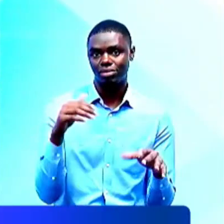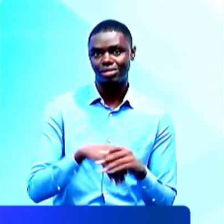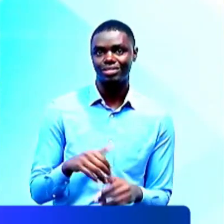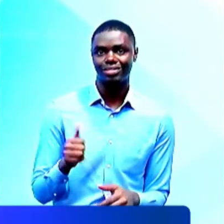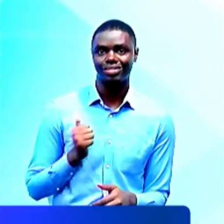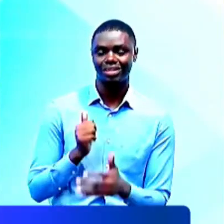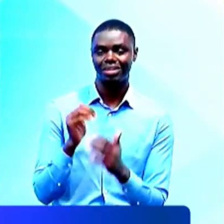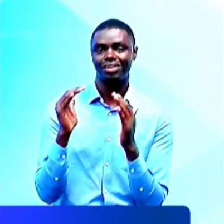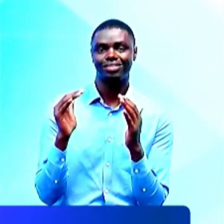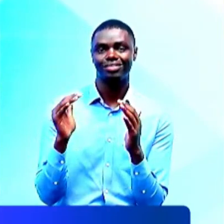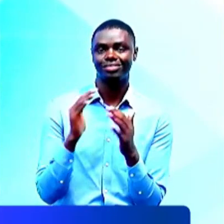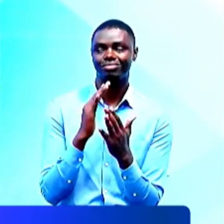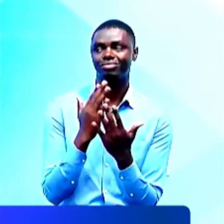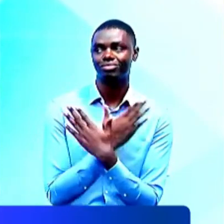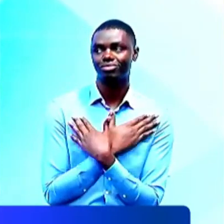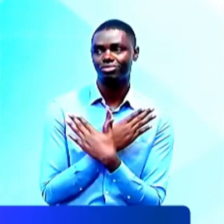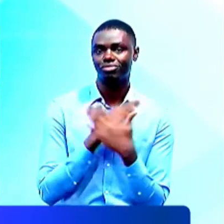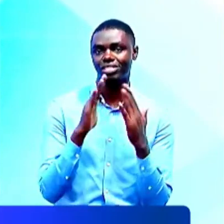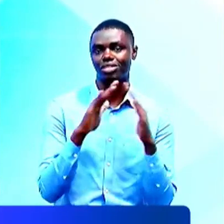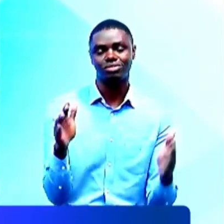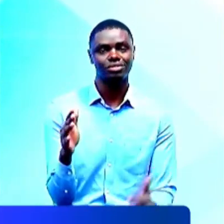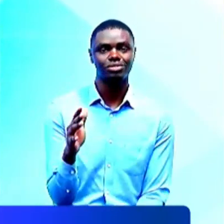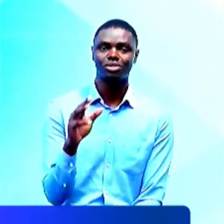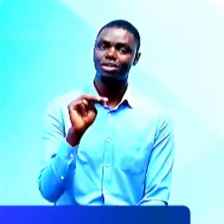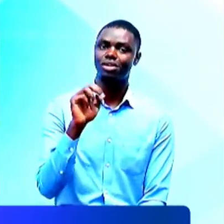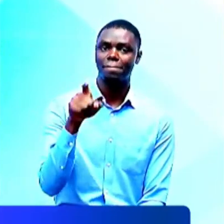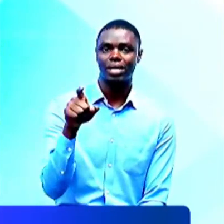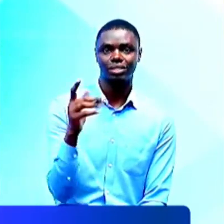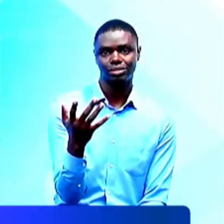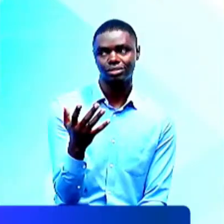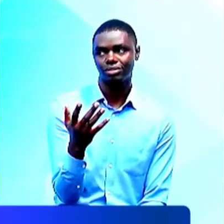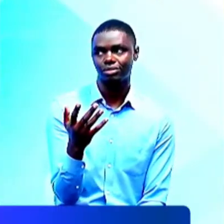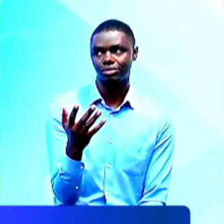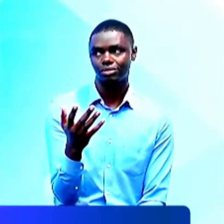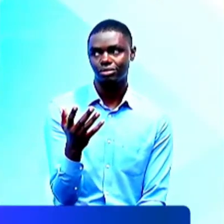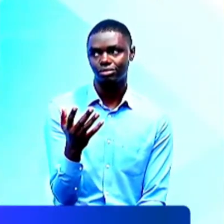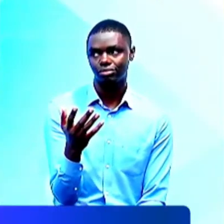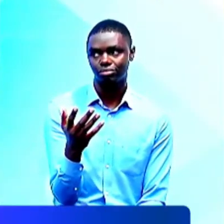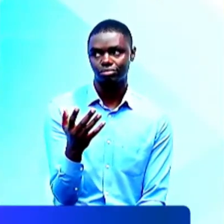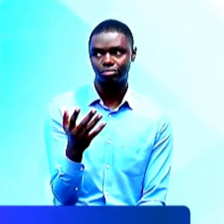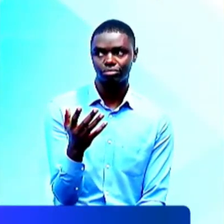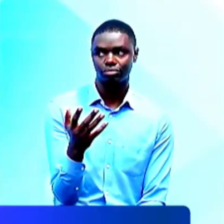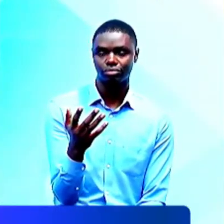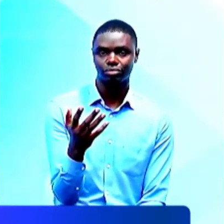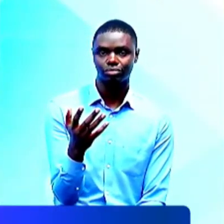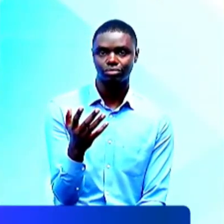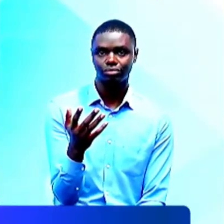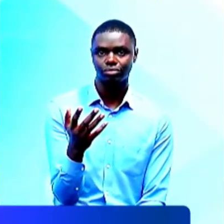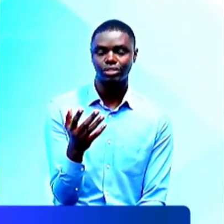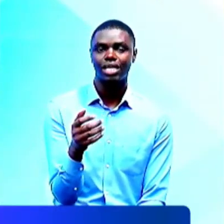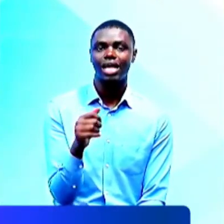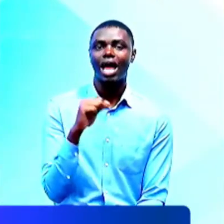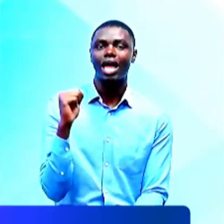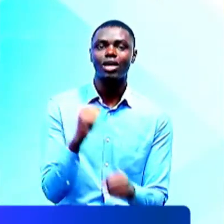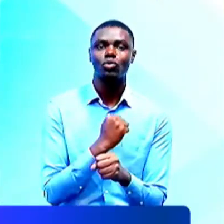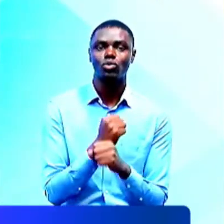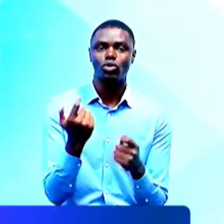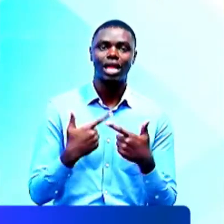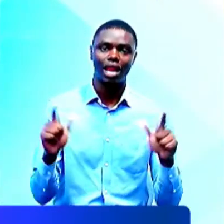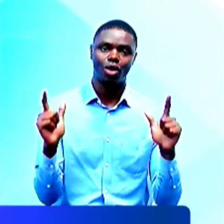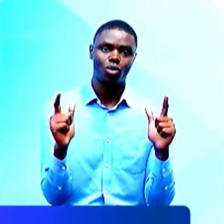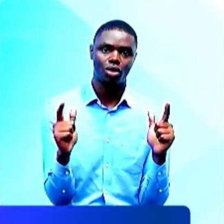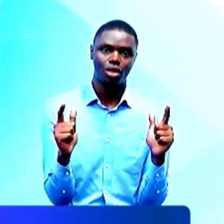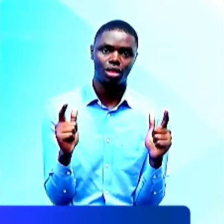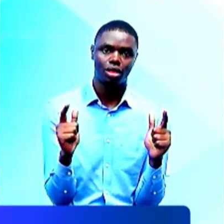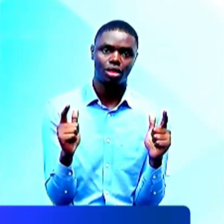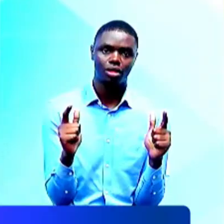We don't know. No, Maybe he's hiding Max, somewhere. Max, But we, now, Max, I don't want to. There is something that I'm not to going to allow. comment much Listen, into this,